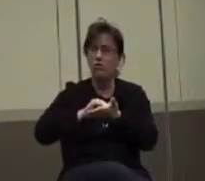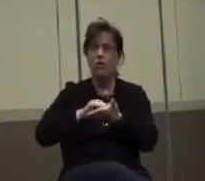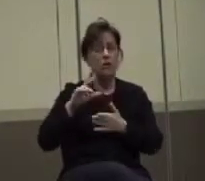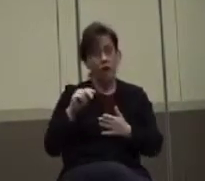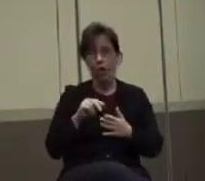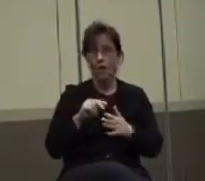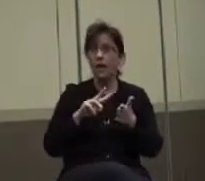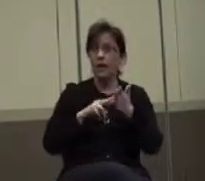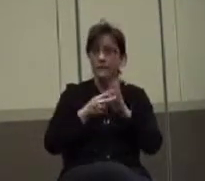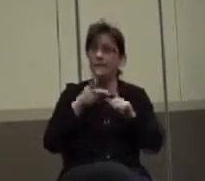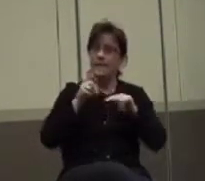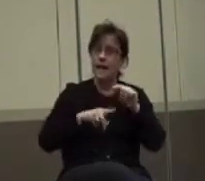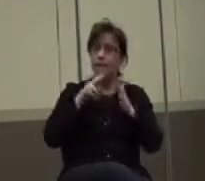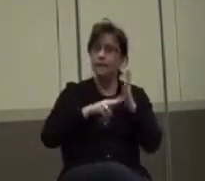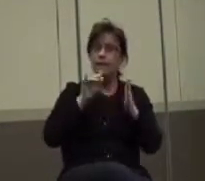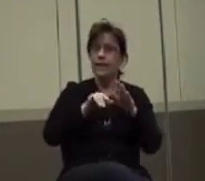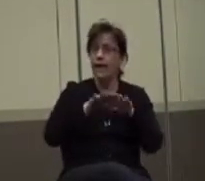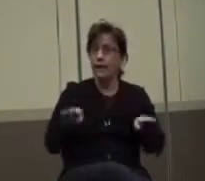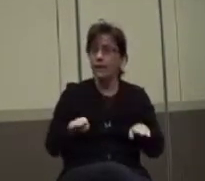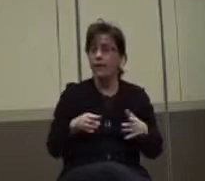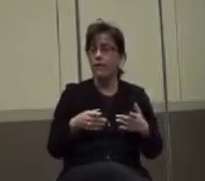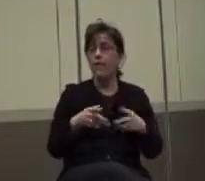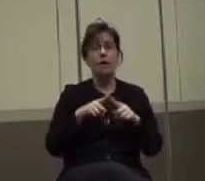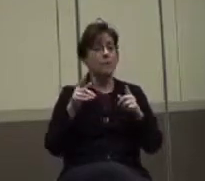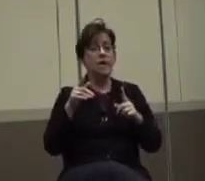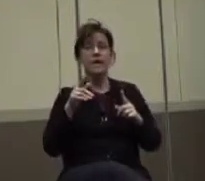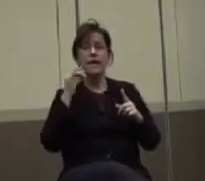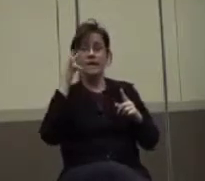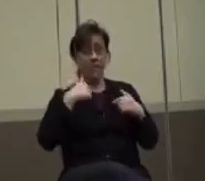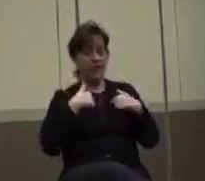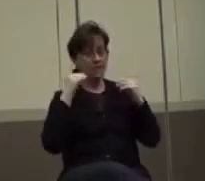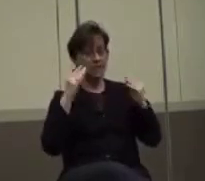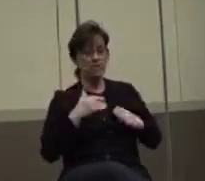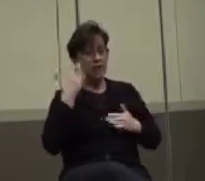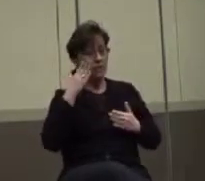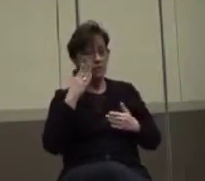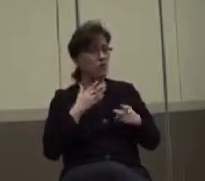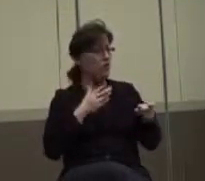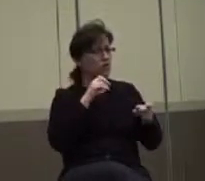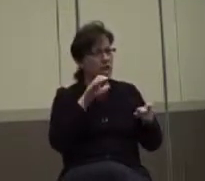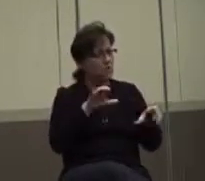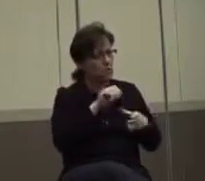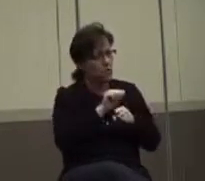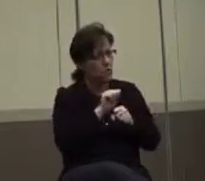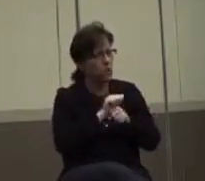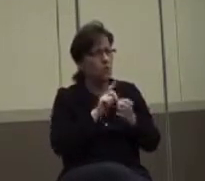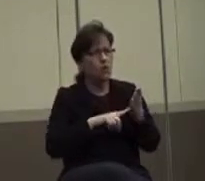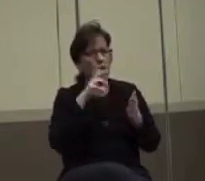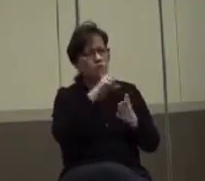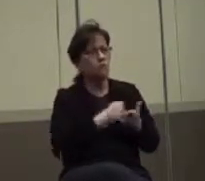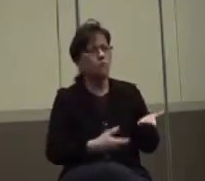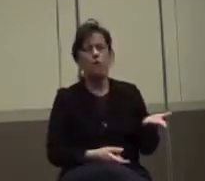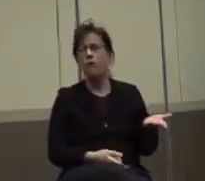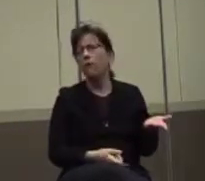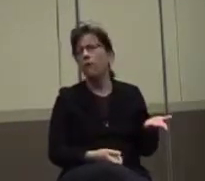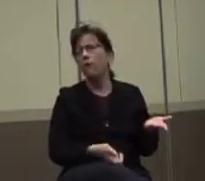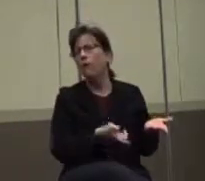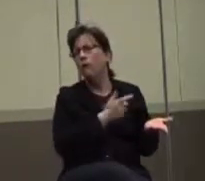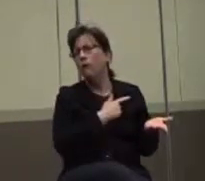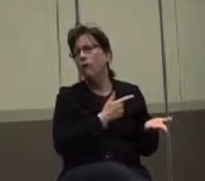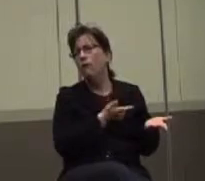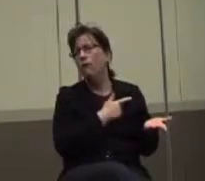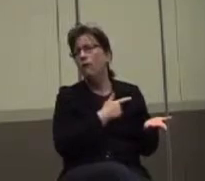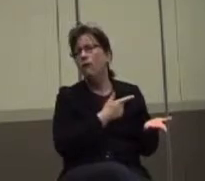But if I don't know that, as the teacher, when you don't do the work, what do I assume? You're just a lazy kid that isn't doing the